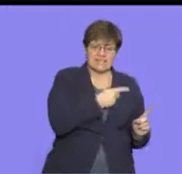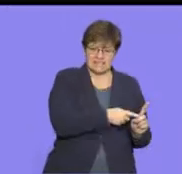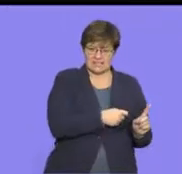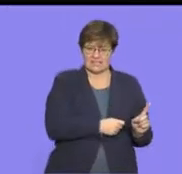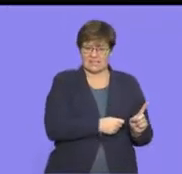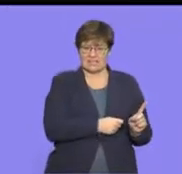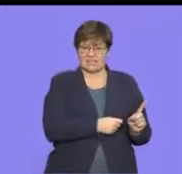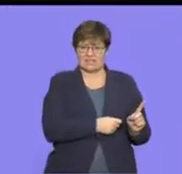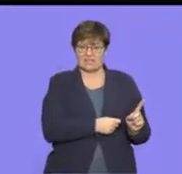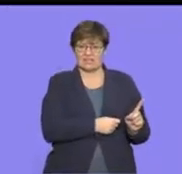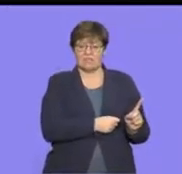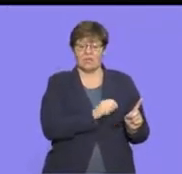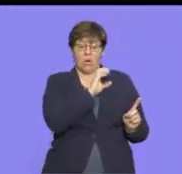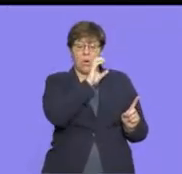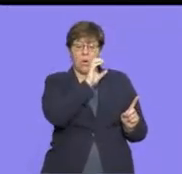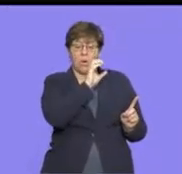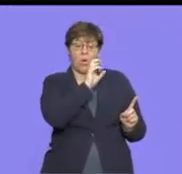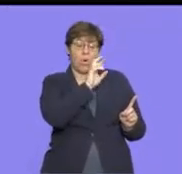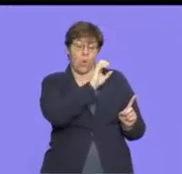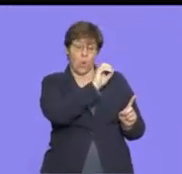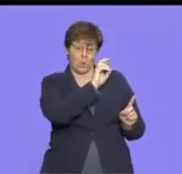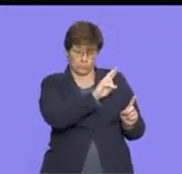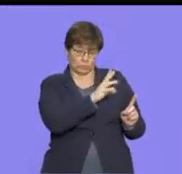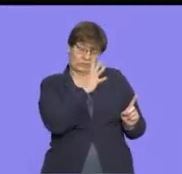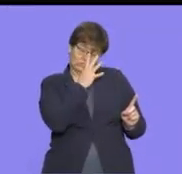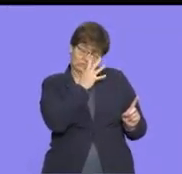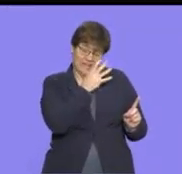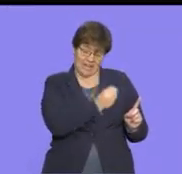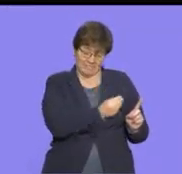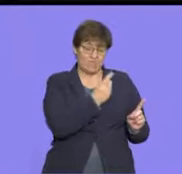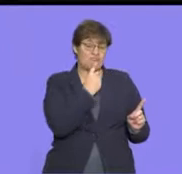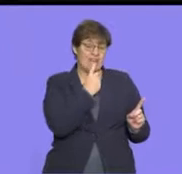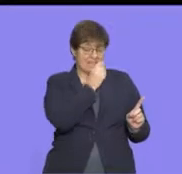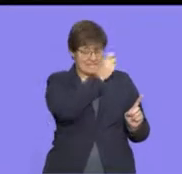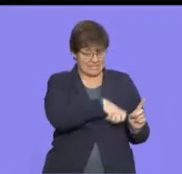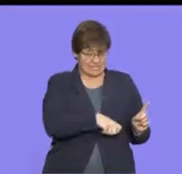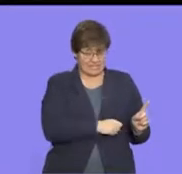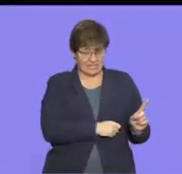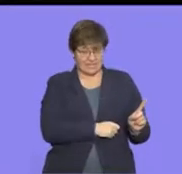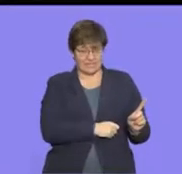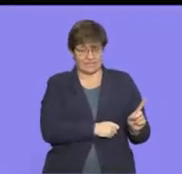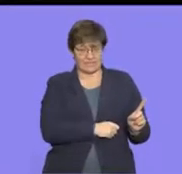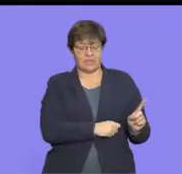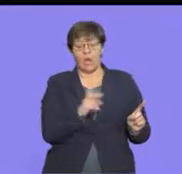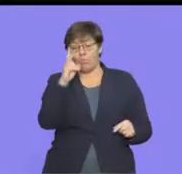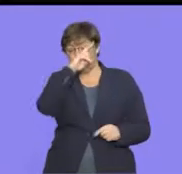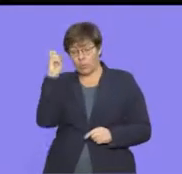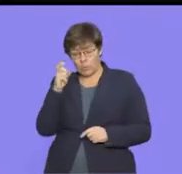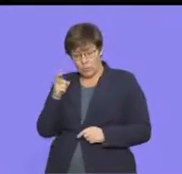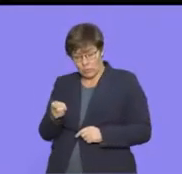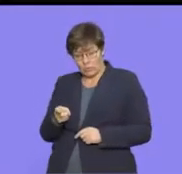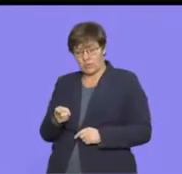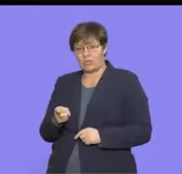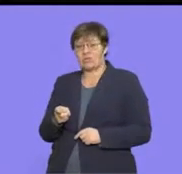we go, hang on a second, let me do that. Oxygenated, so full of oxygen. And we use the blue